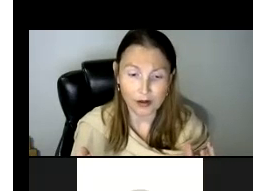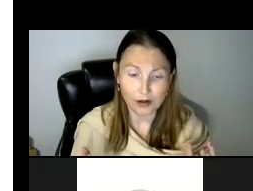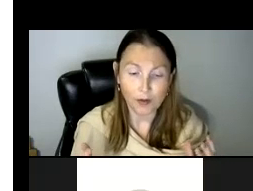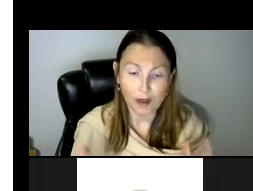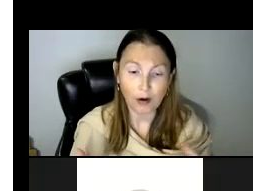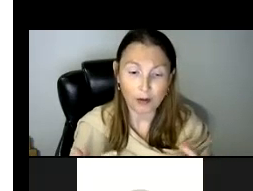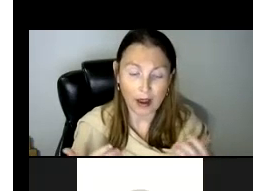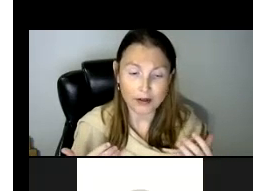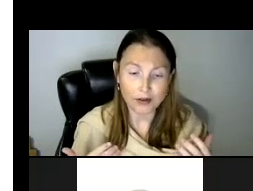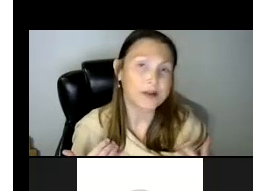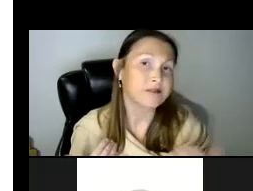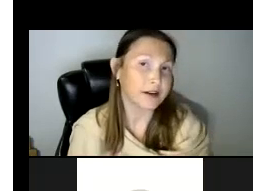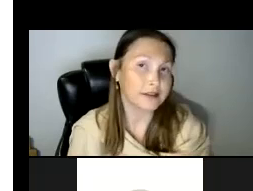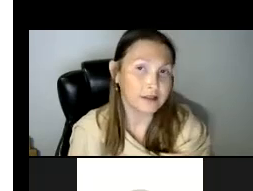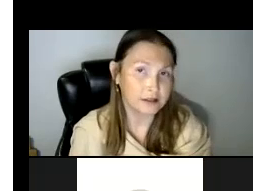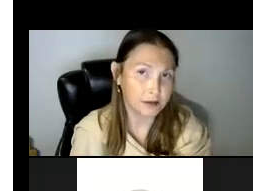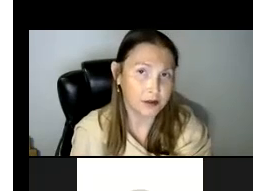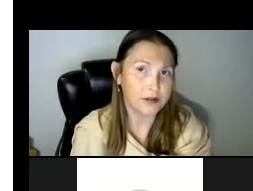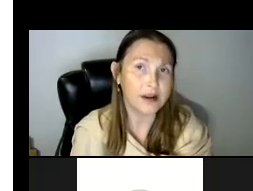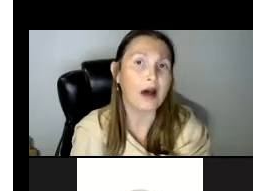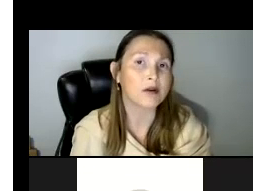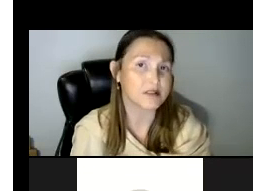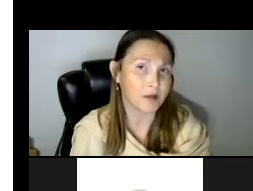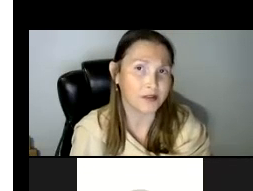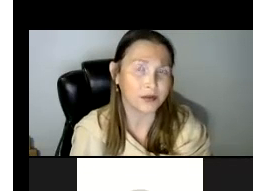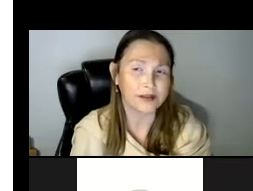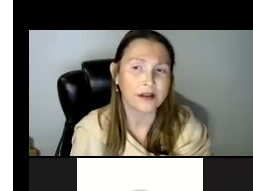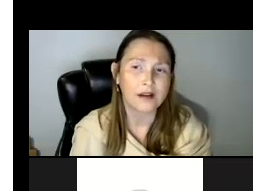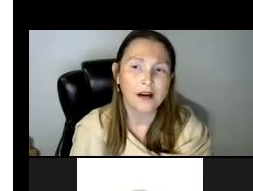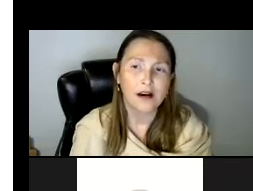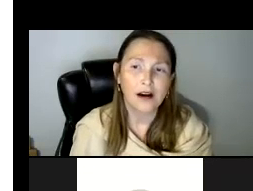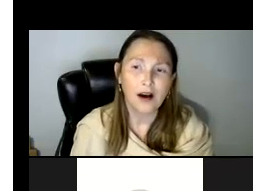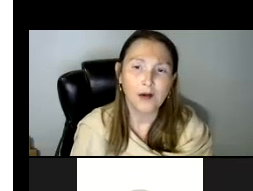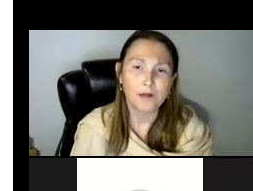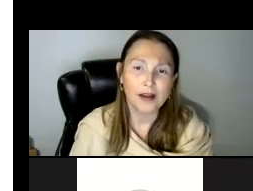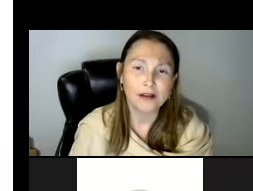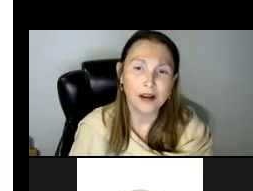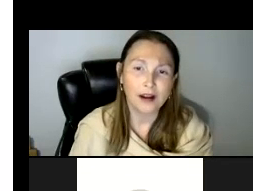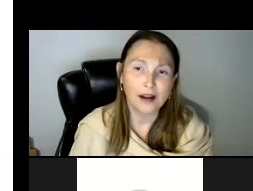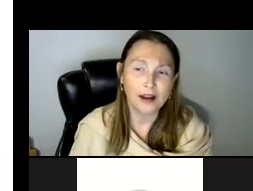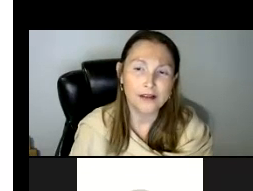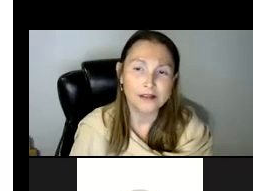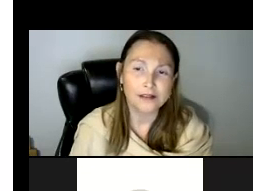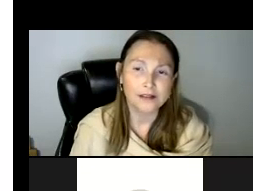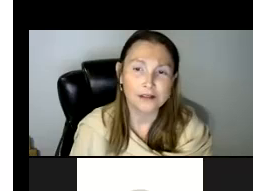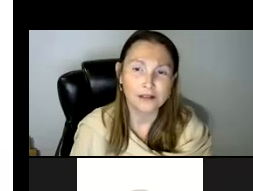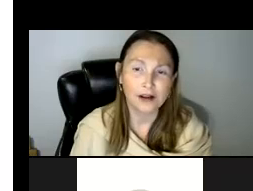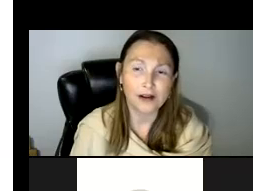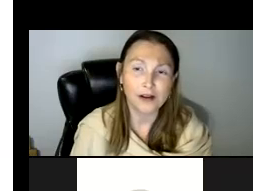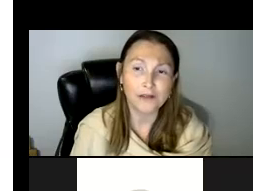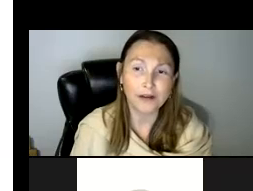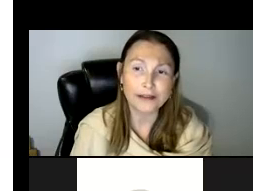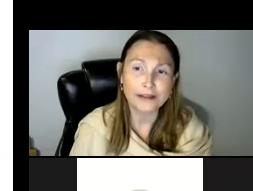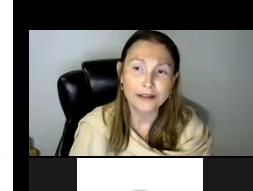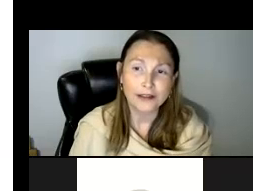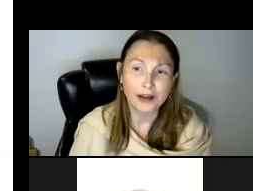to, without having to be infected with COVID, how to respond to it. And it's